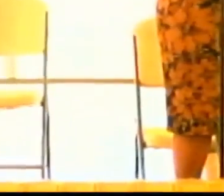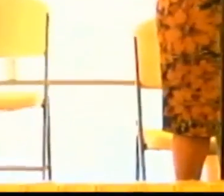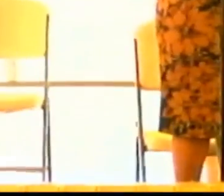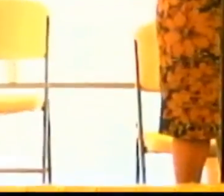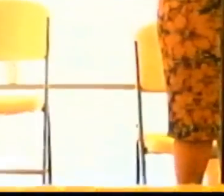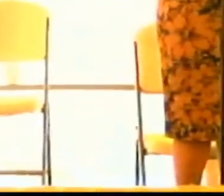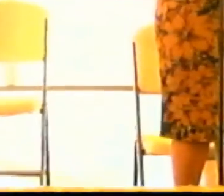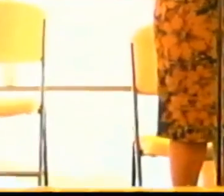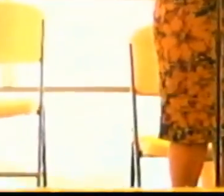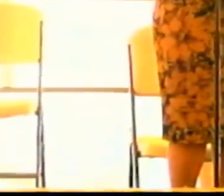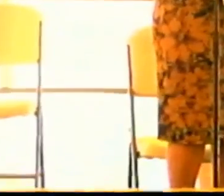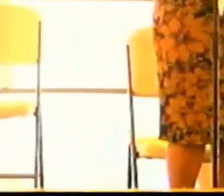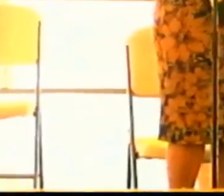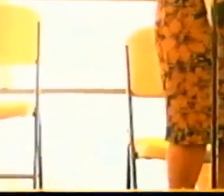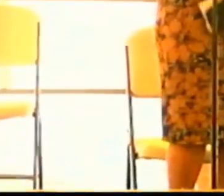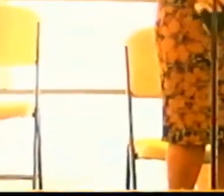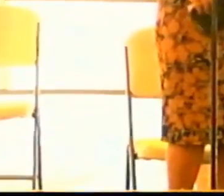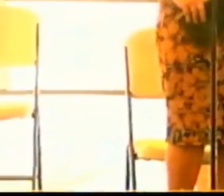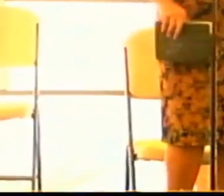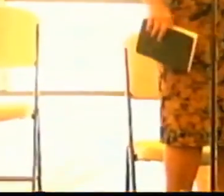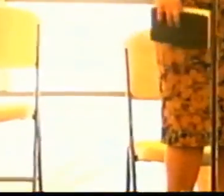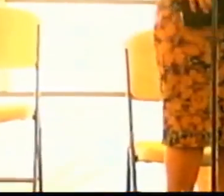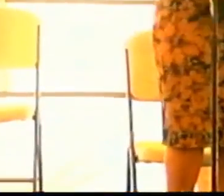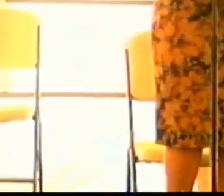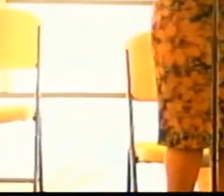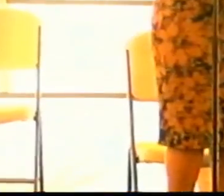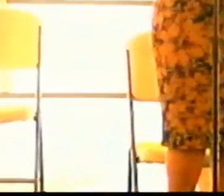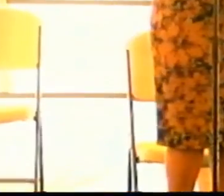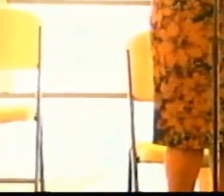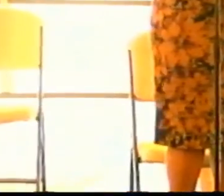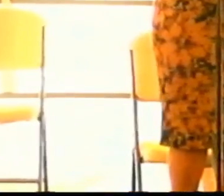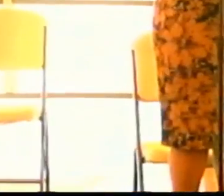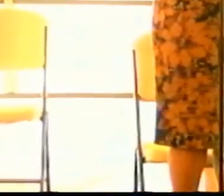Savior's side. Just over in the glory